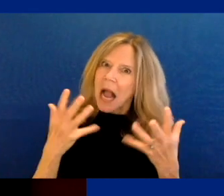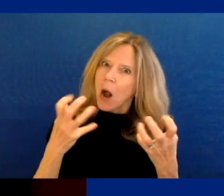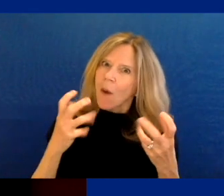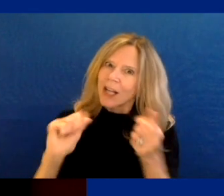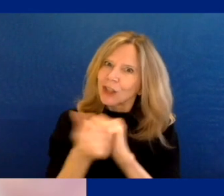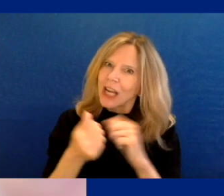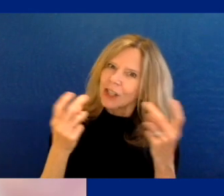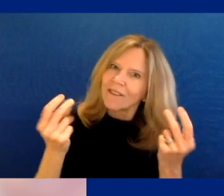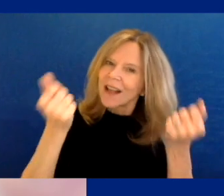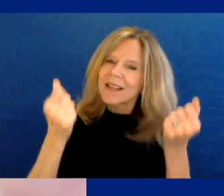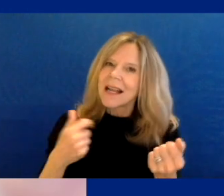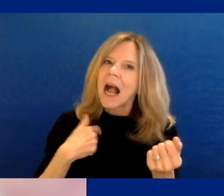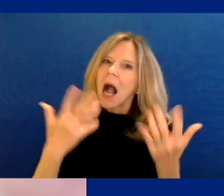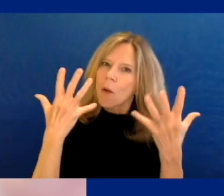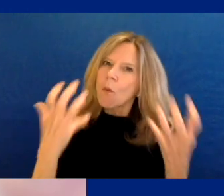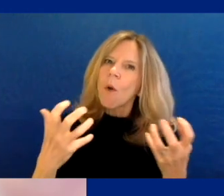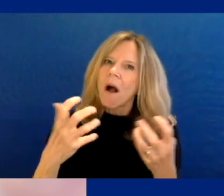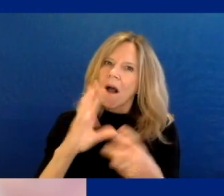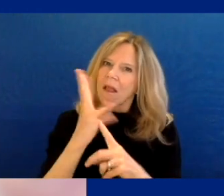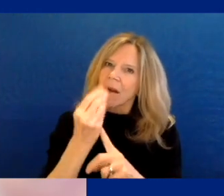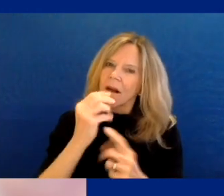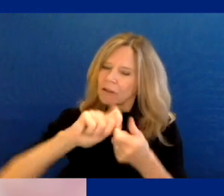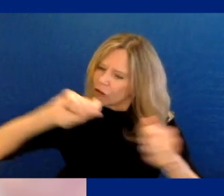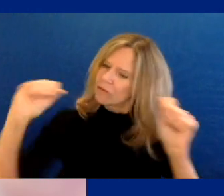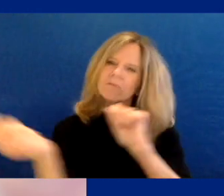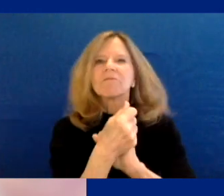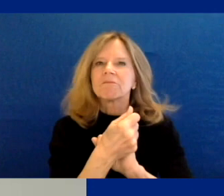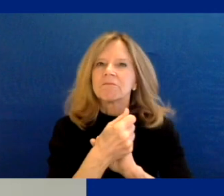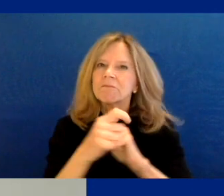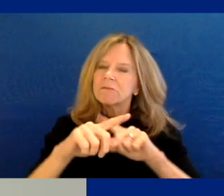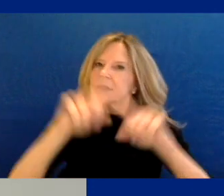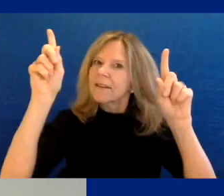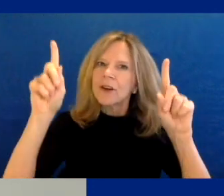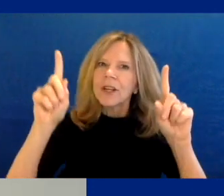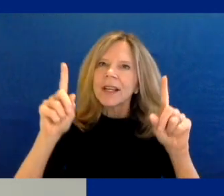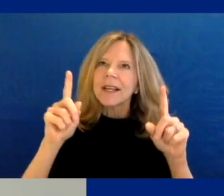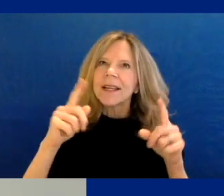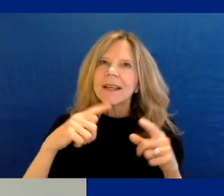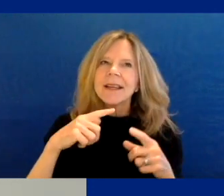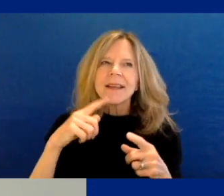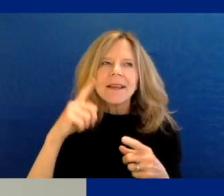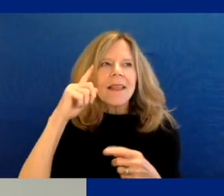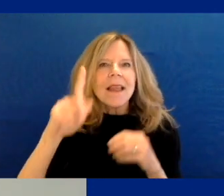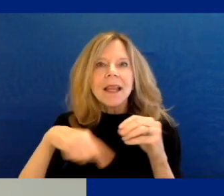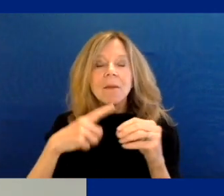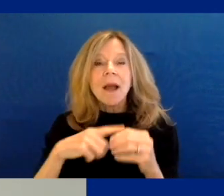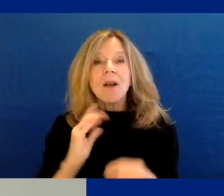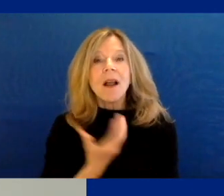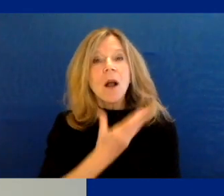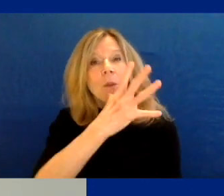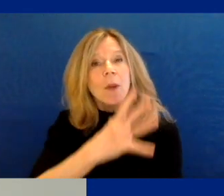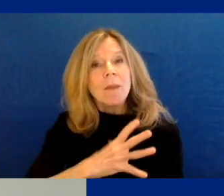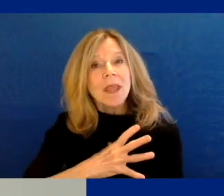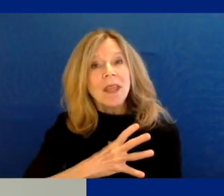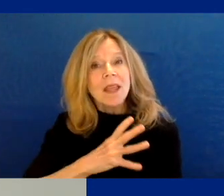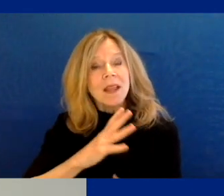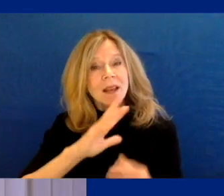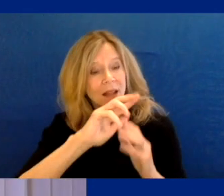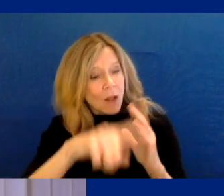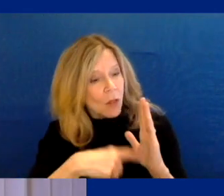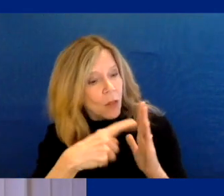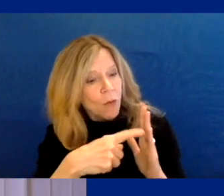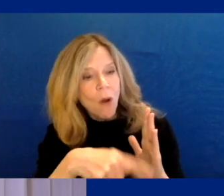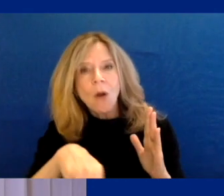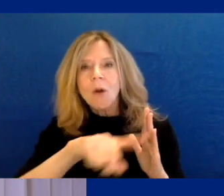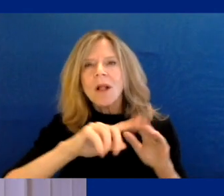I want it now, but I want like a real revolutionary cultural change, right? And thinking about the role of our women, and